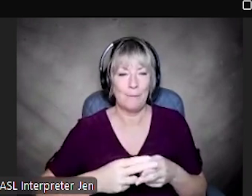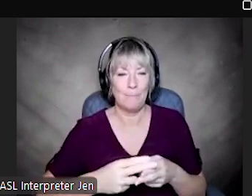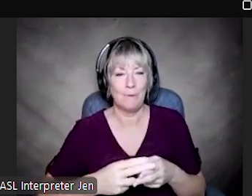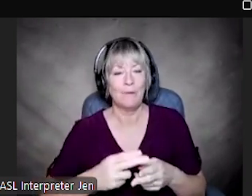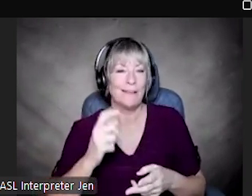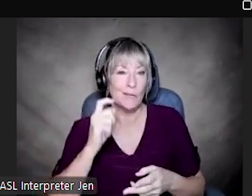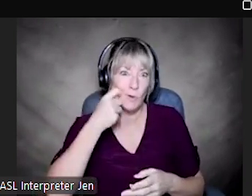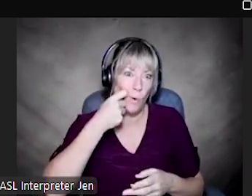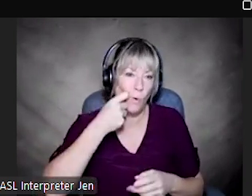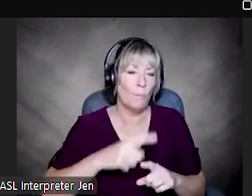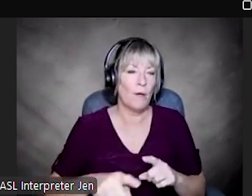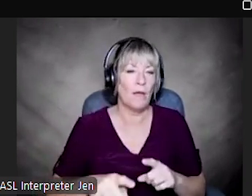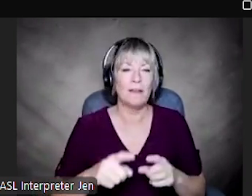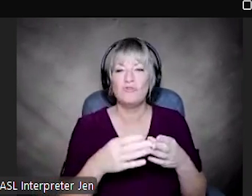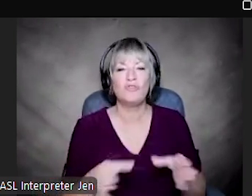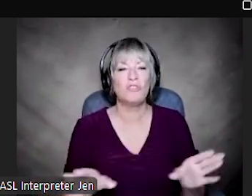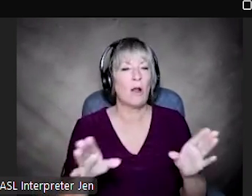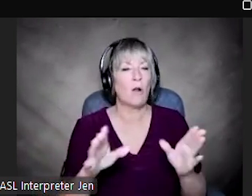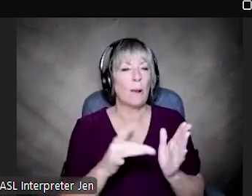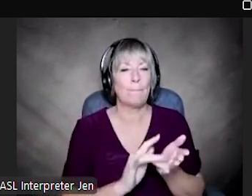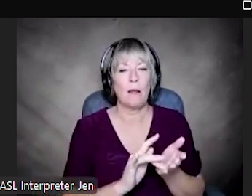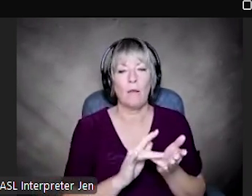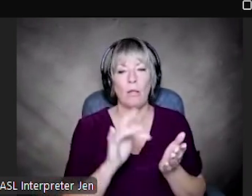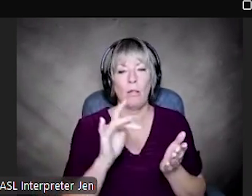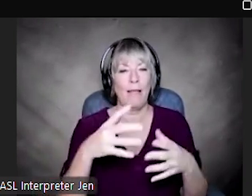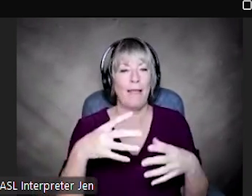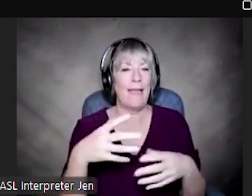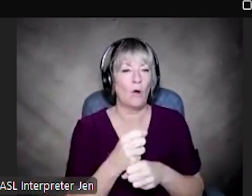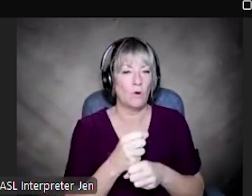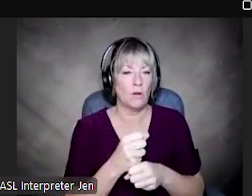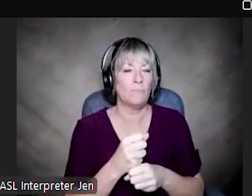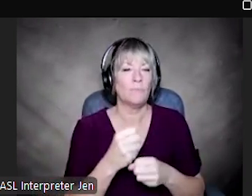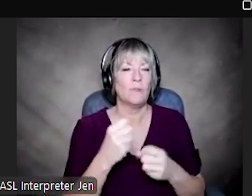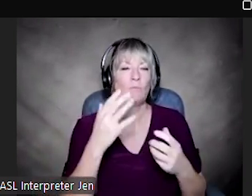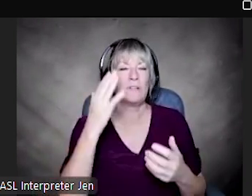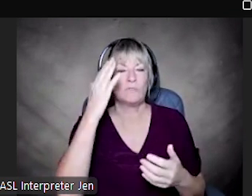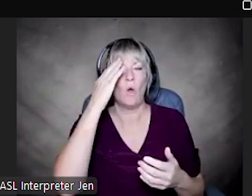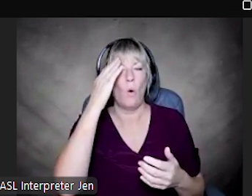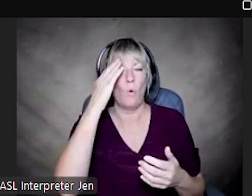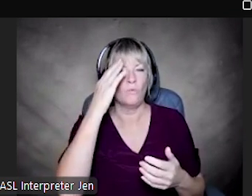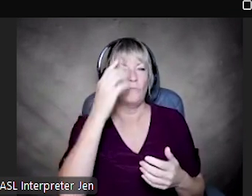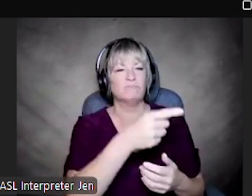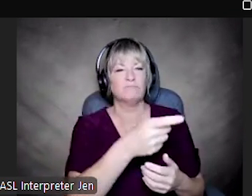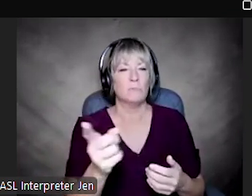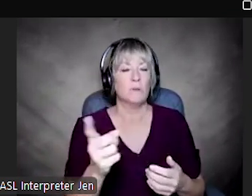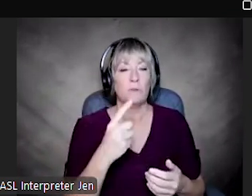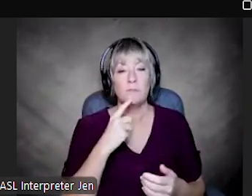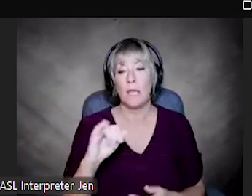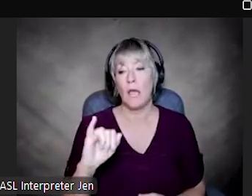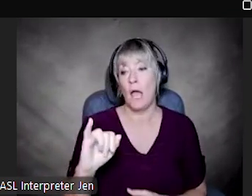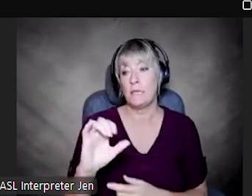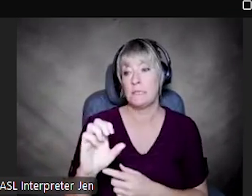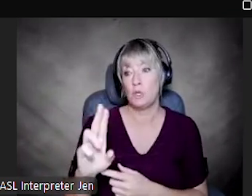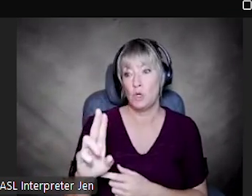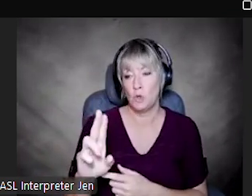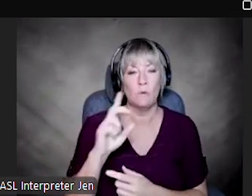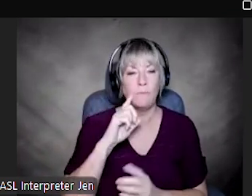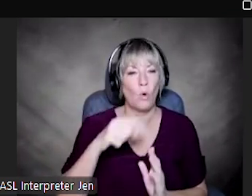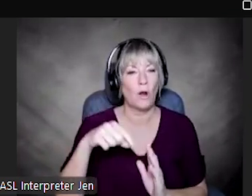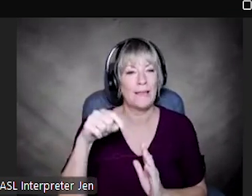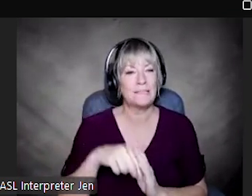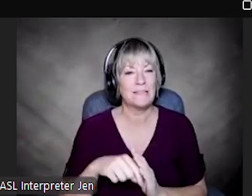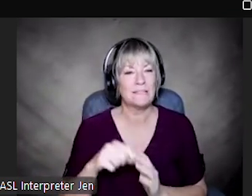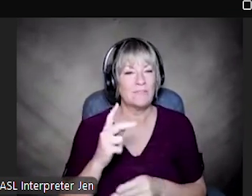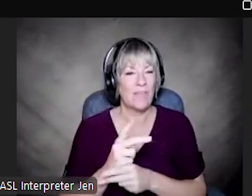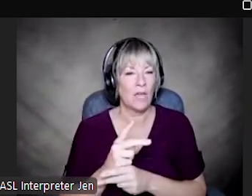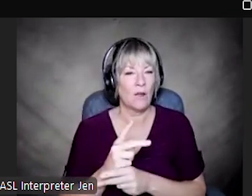it's actually just a generic medical acronym that's well known in the literature, just like you would say ICU for an intensive care unit.